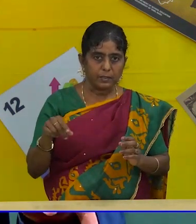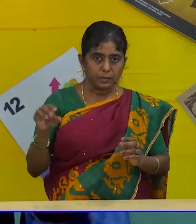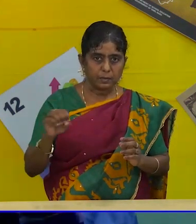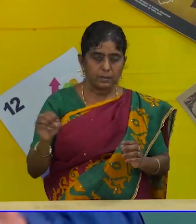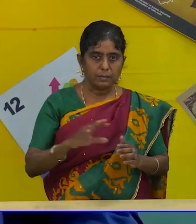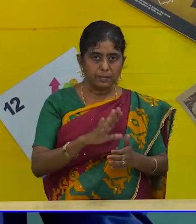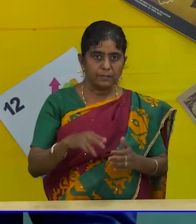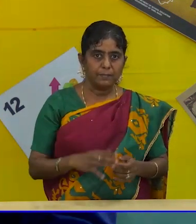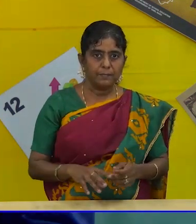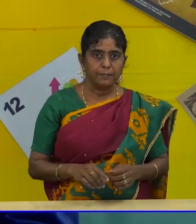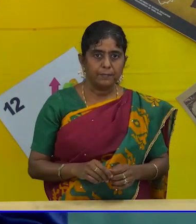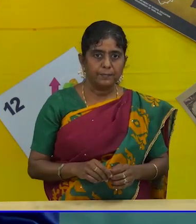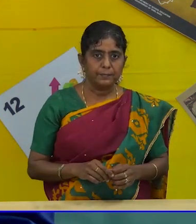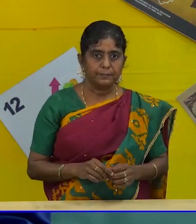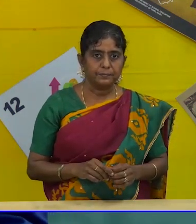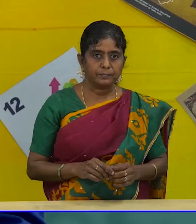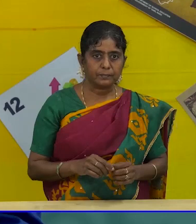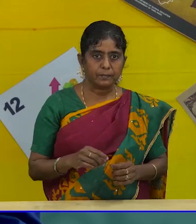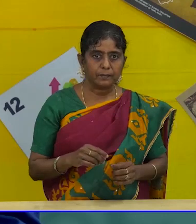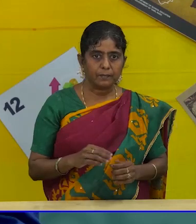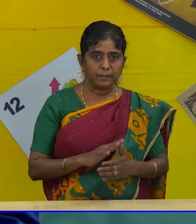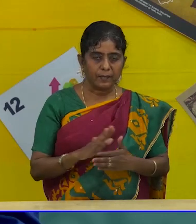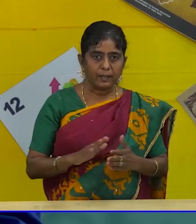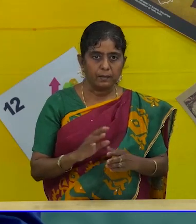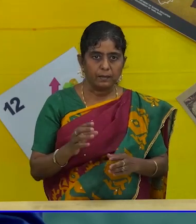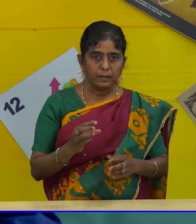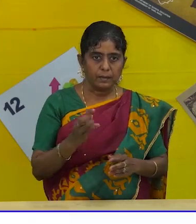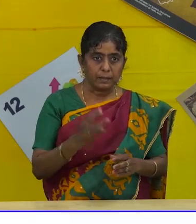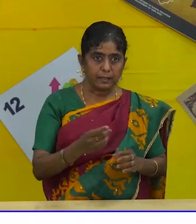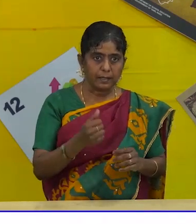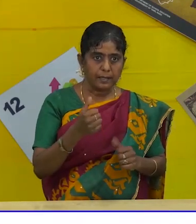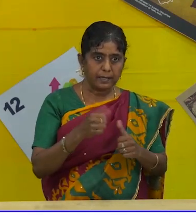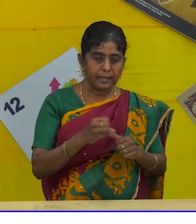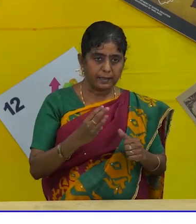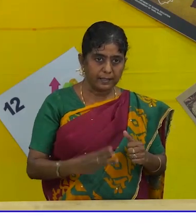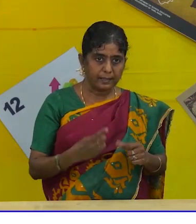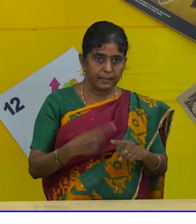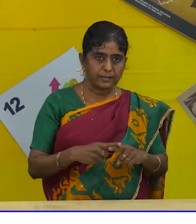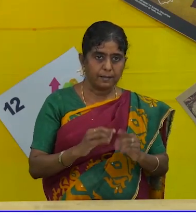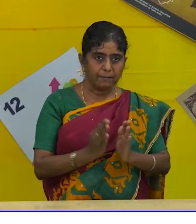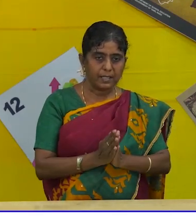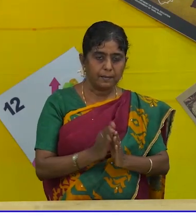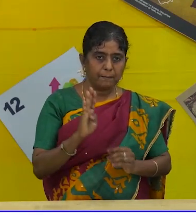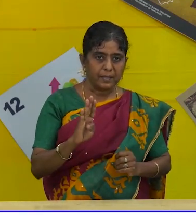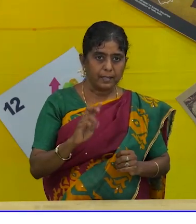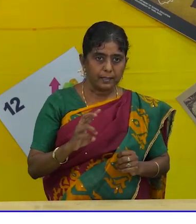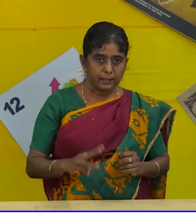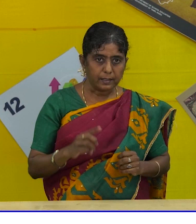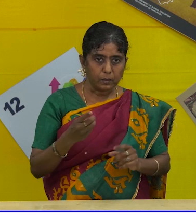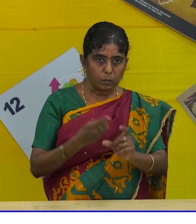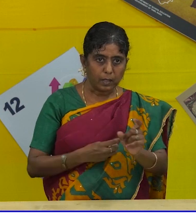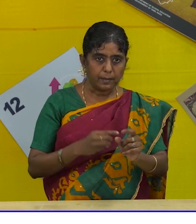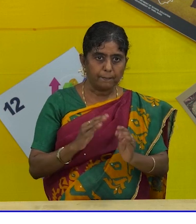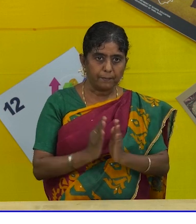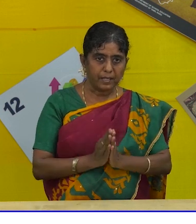some real numbers may come. Similarly, in the third one, a3x plus b3y plus c3z